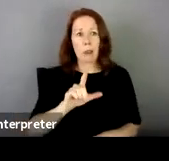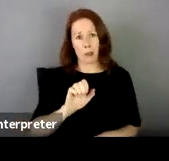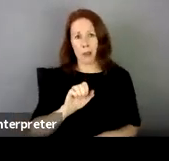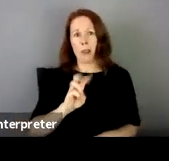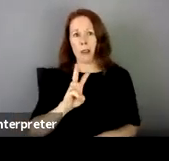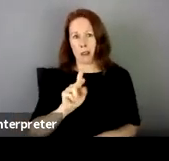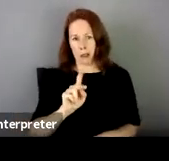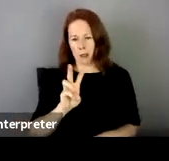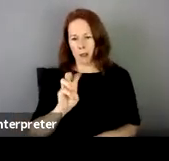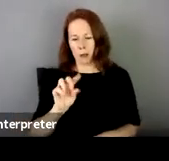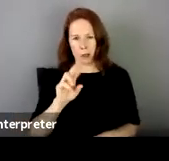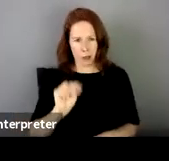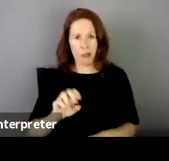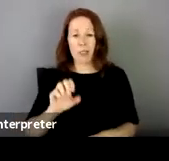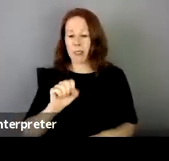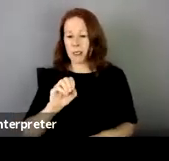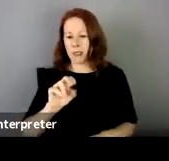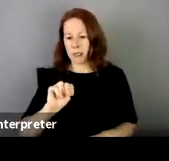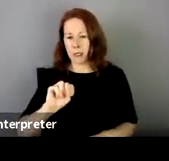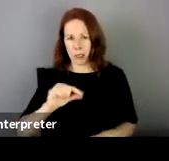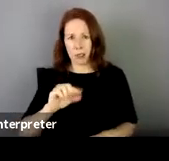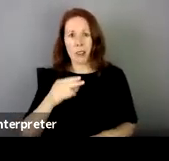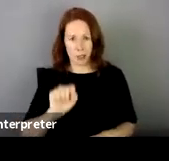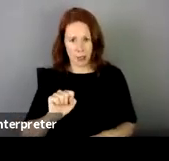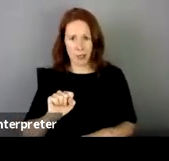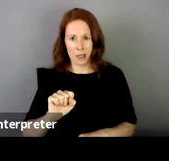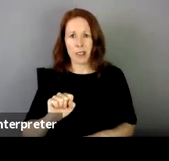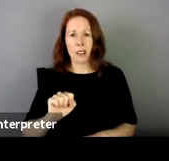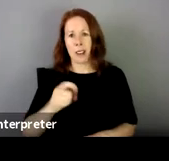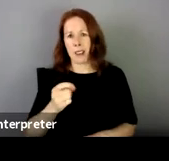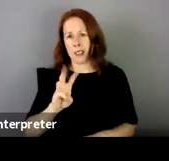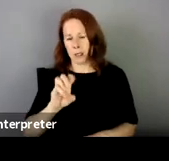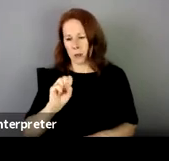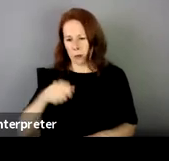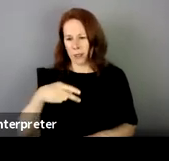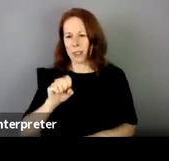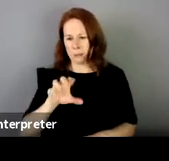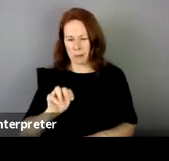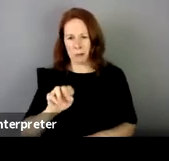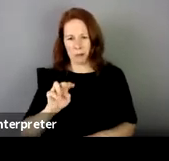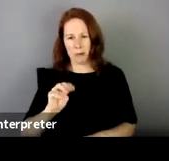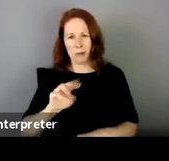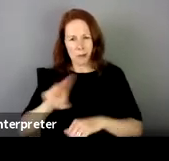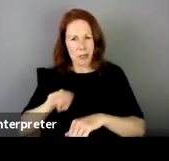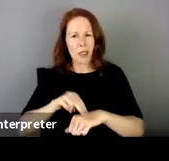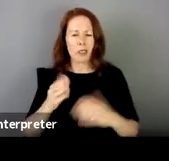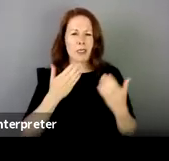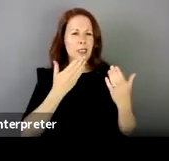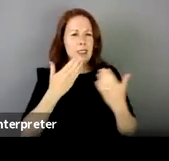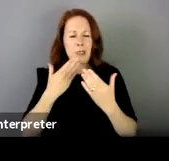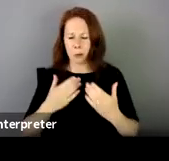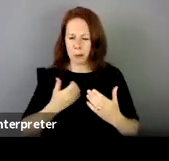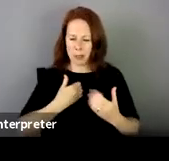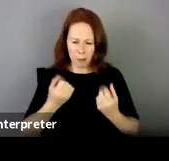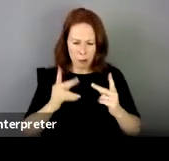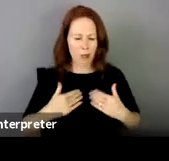Nations. I personally want to extend my appreciation for the opportunity to live and learn on this territory. I also want to acknowledge